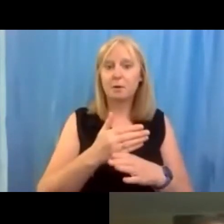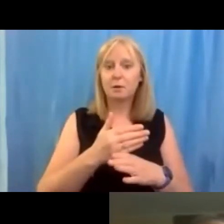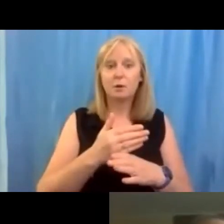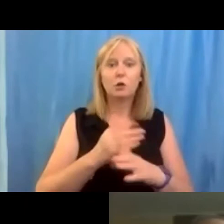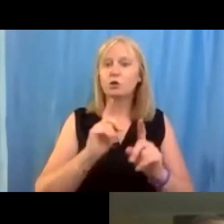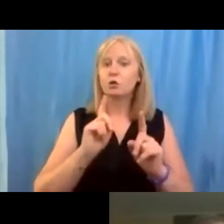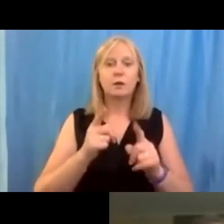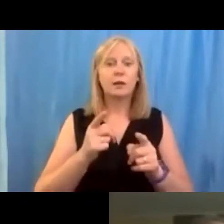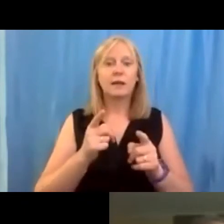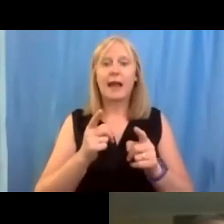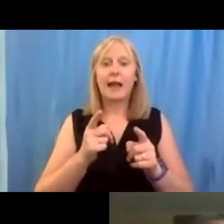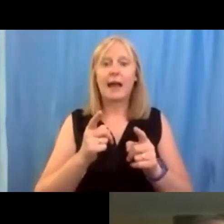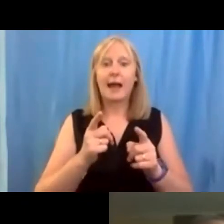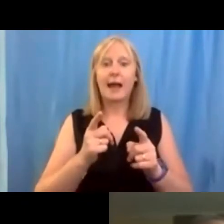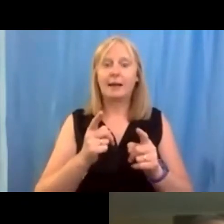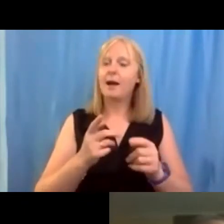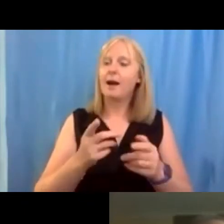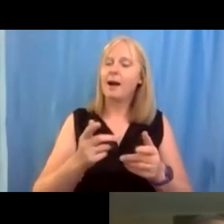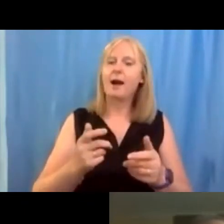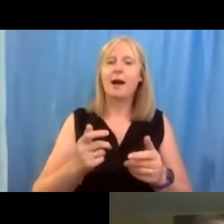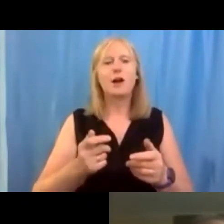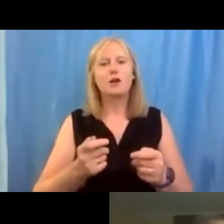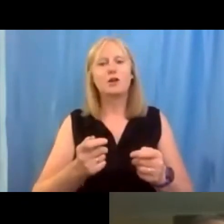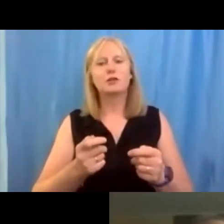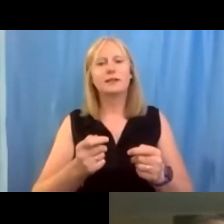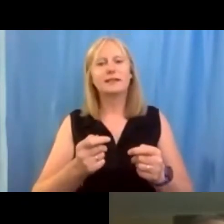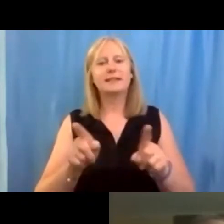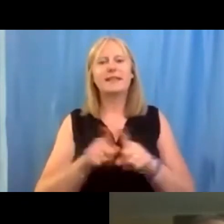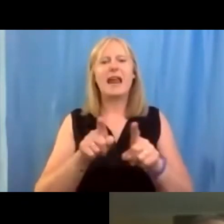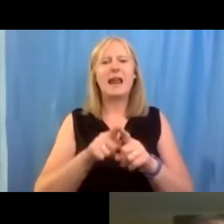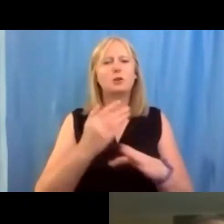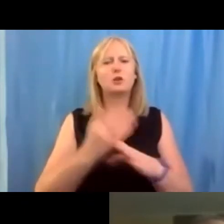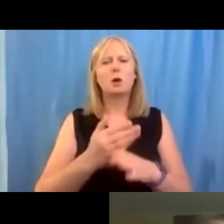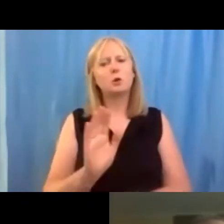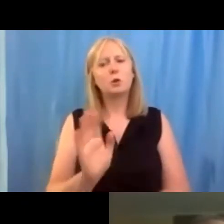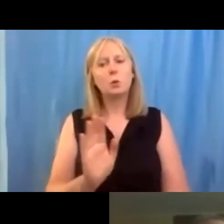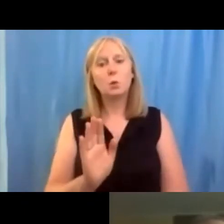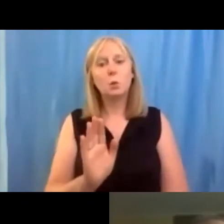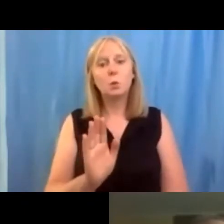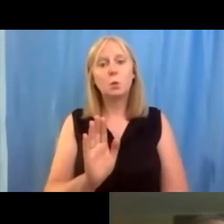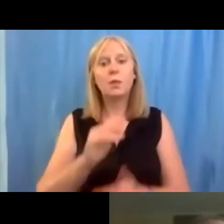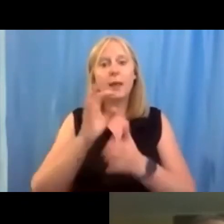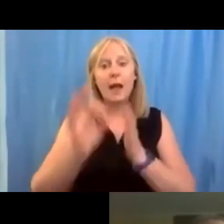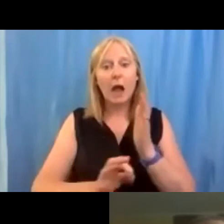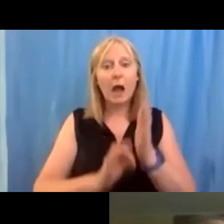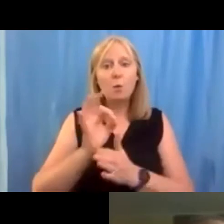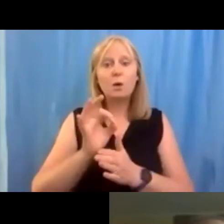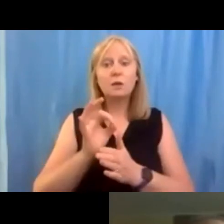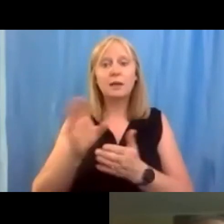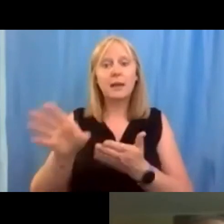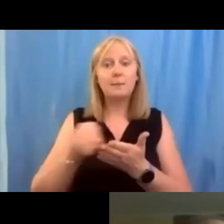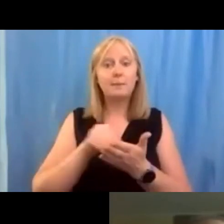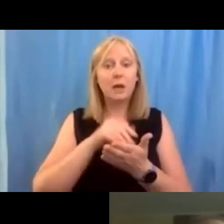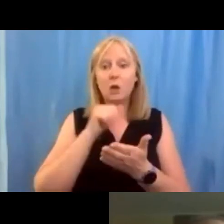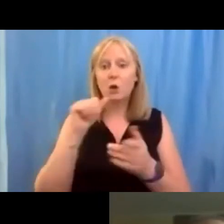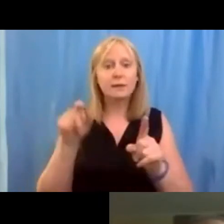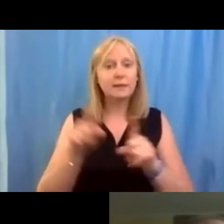a job. The hours and the money are just not like a job.